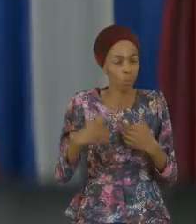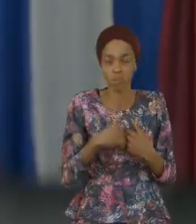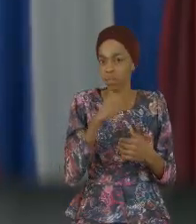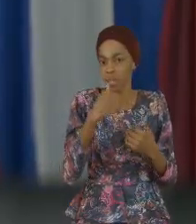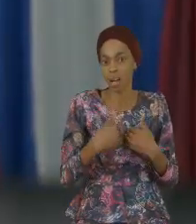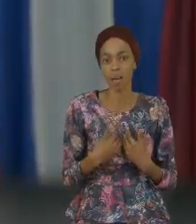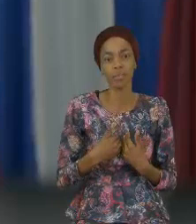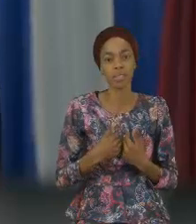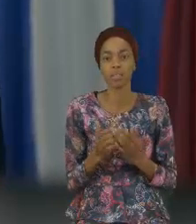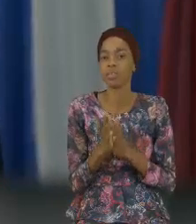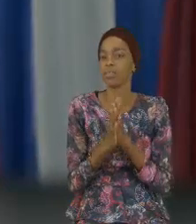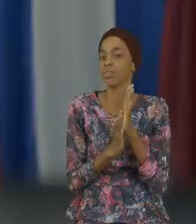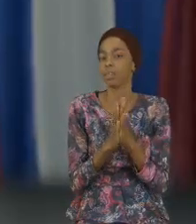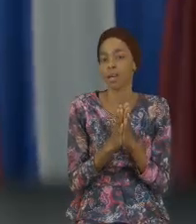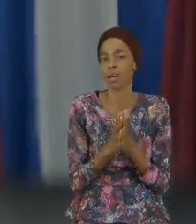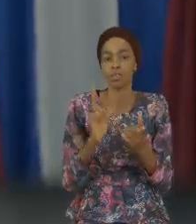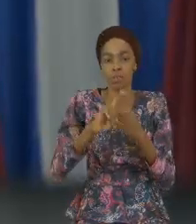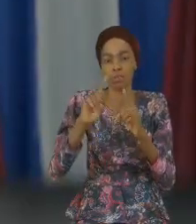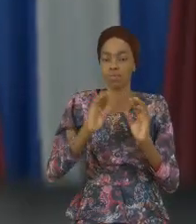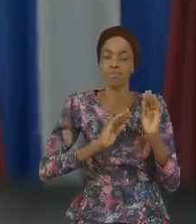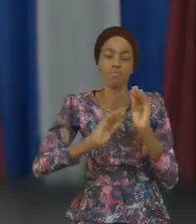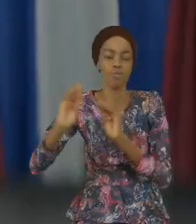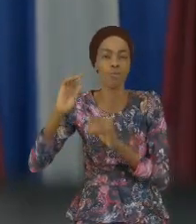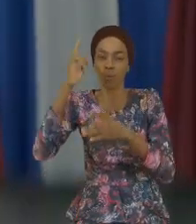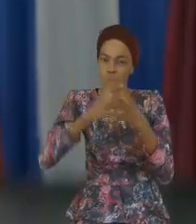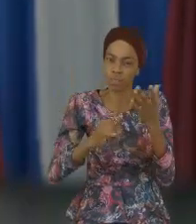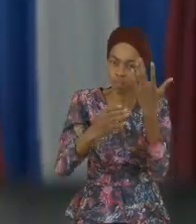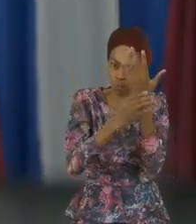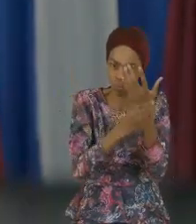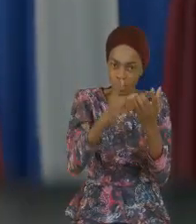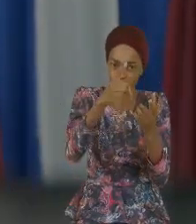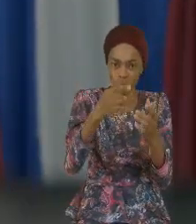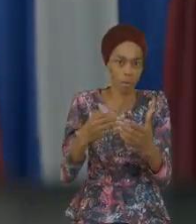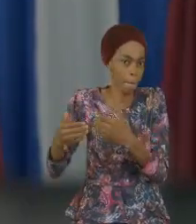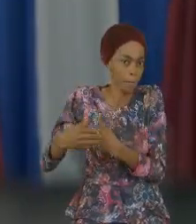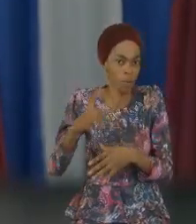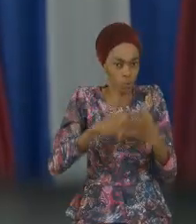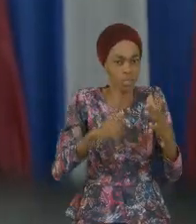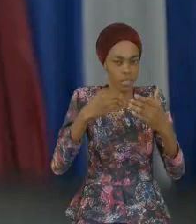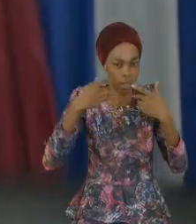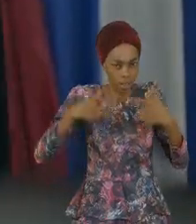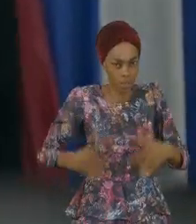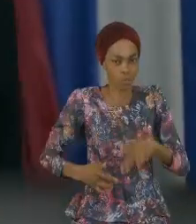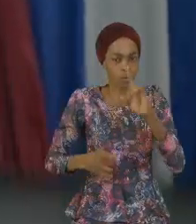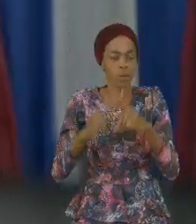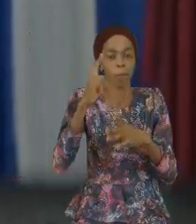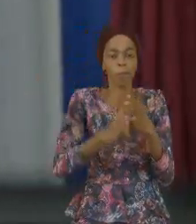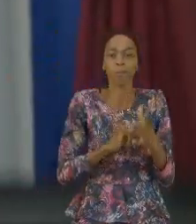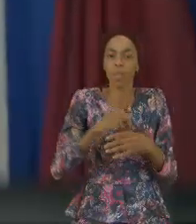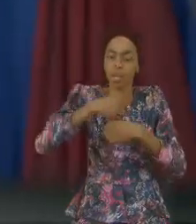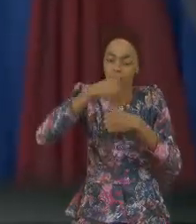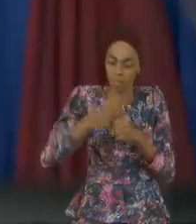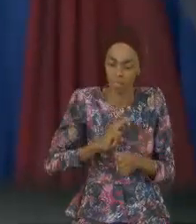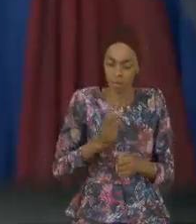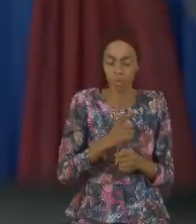drive to move on. What's pulling us back? What's discouraging us? What's making us to ask